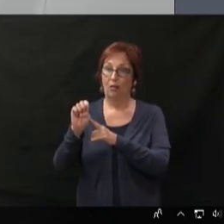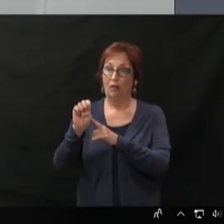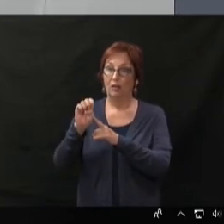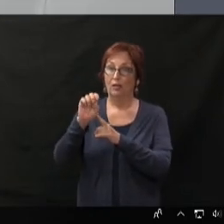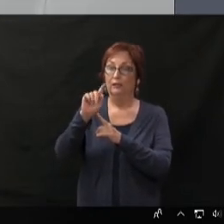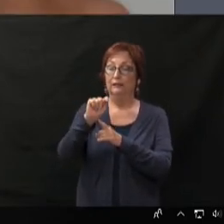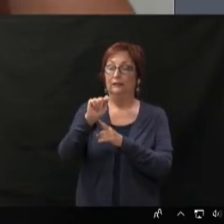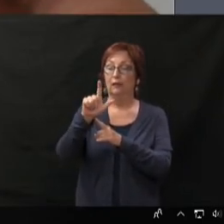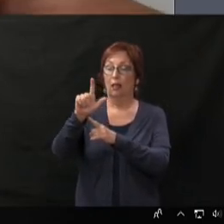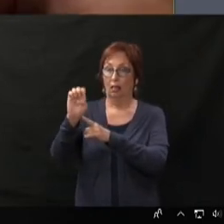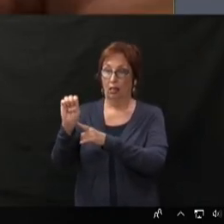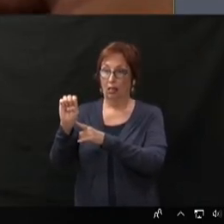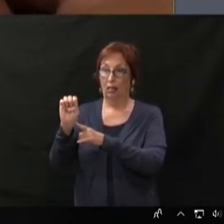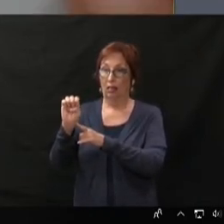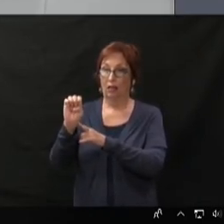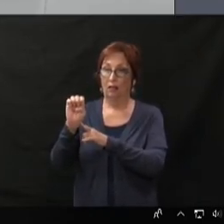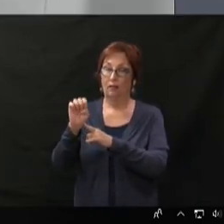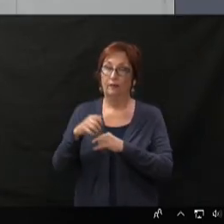toll,